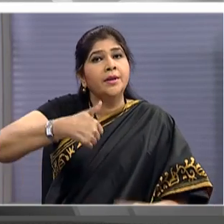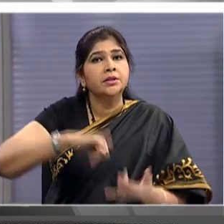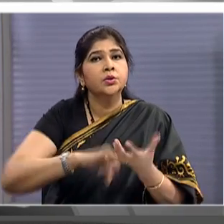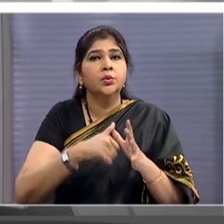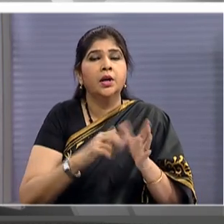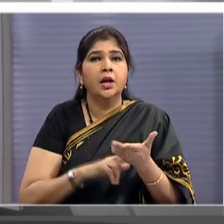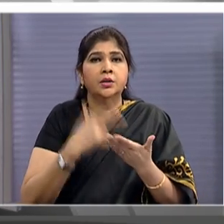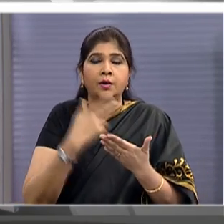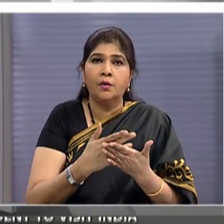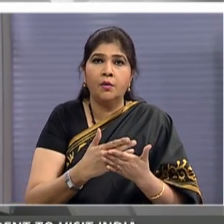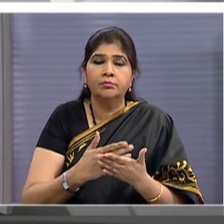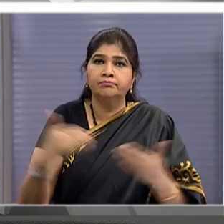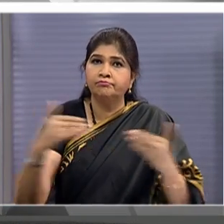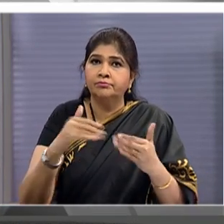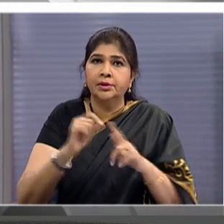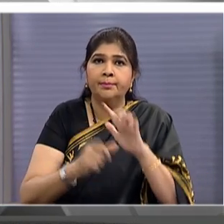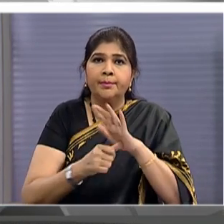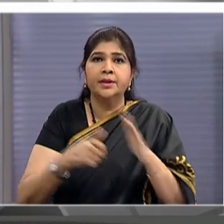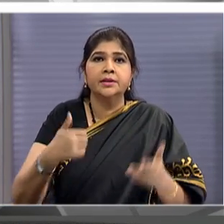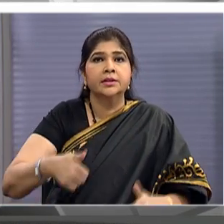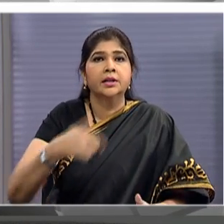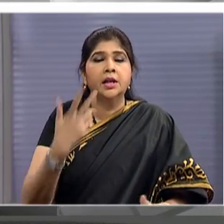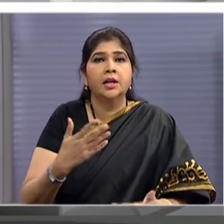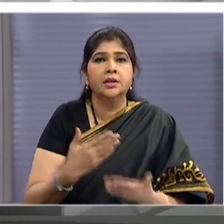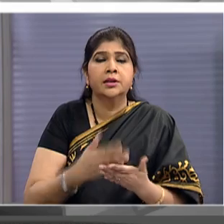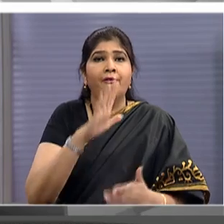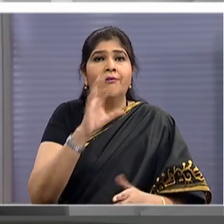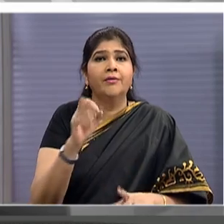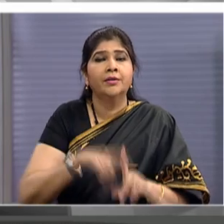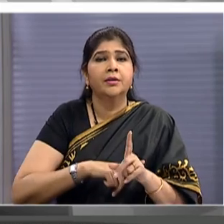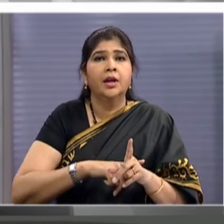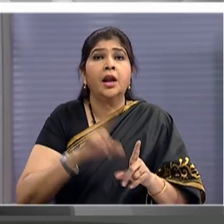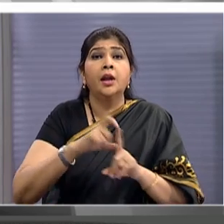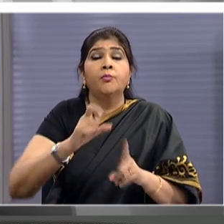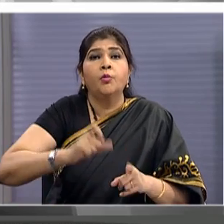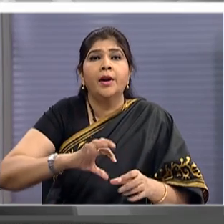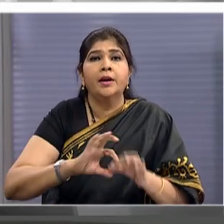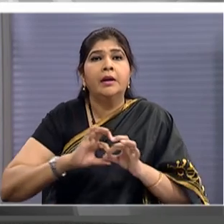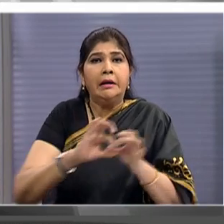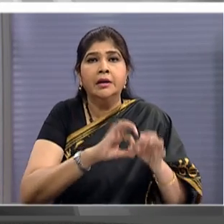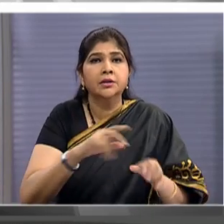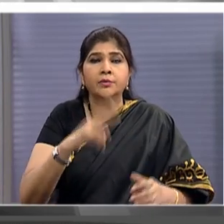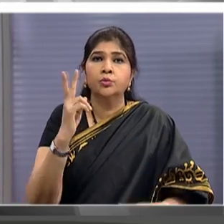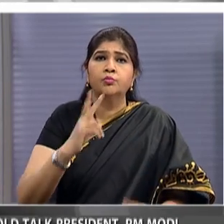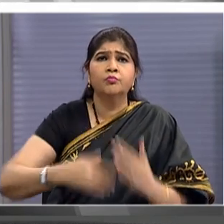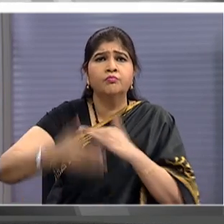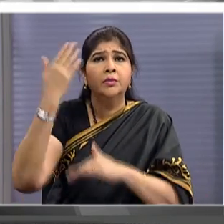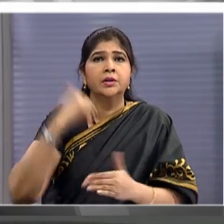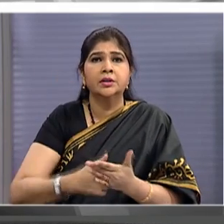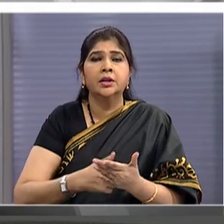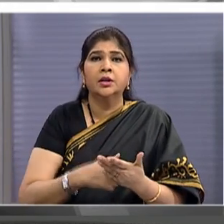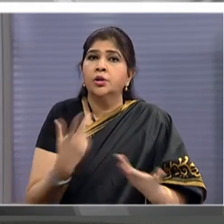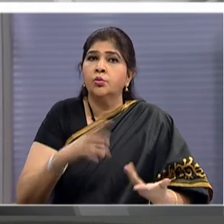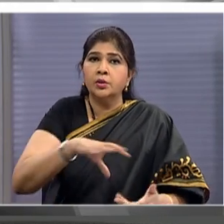on the Maldivian president. India and the Maldives commemorated 50 years of diplomatic relations last year, and both countries have